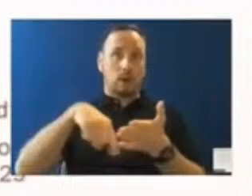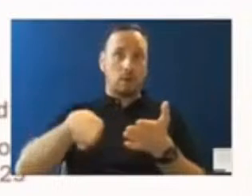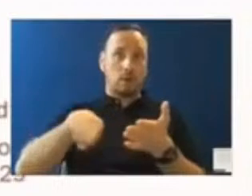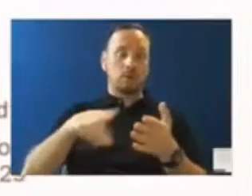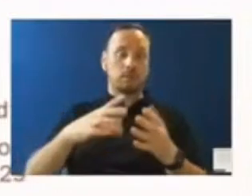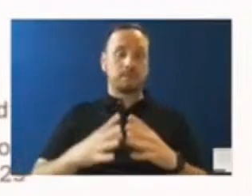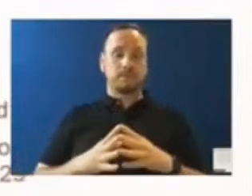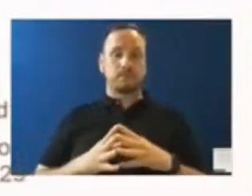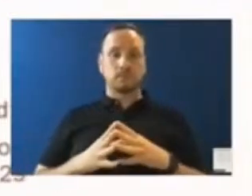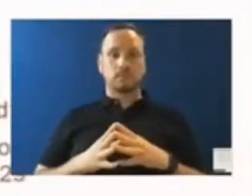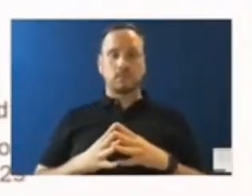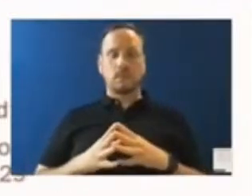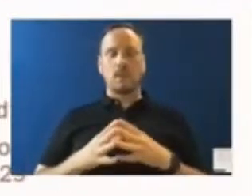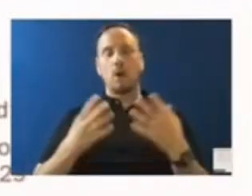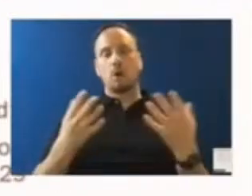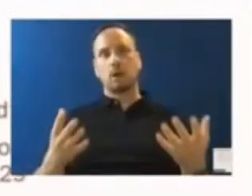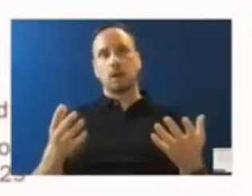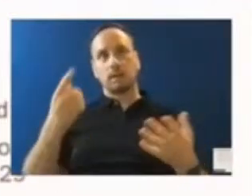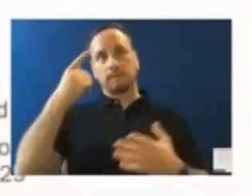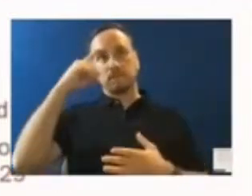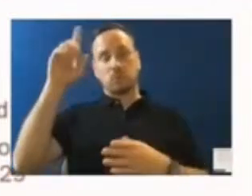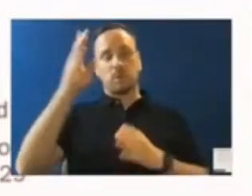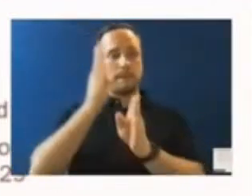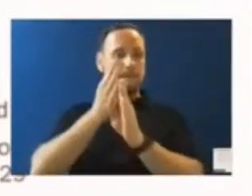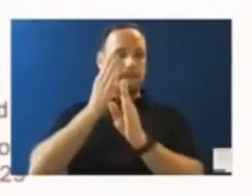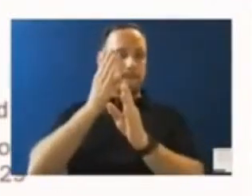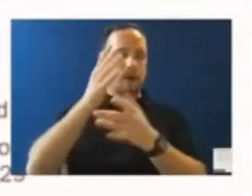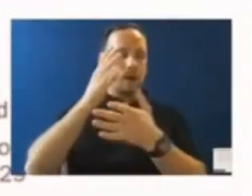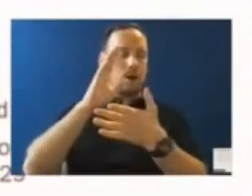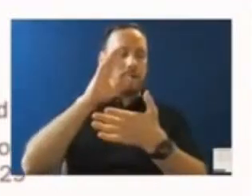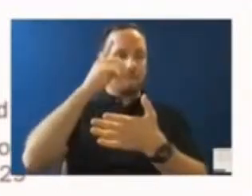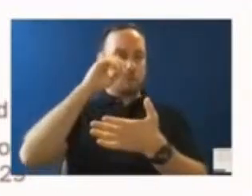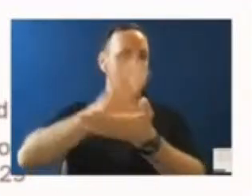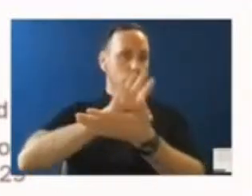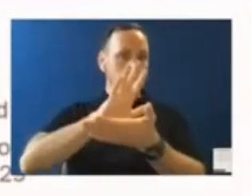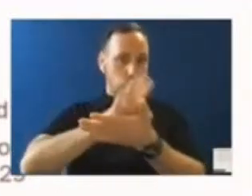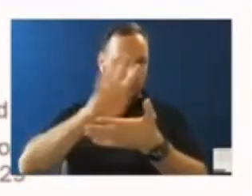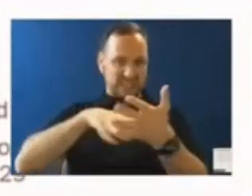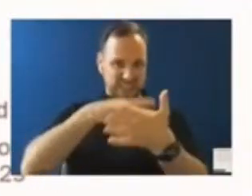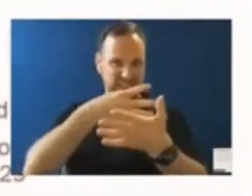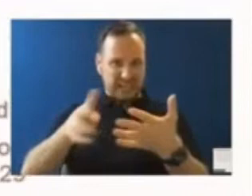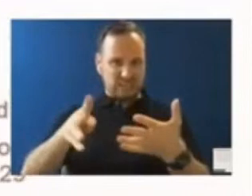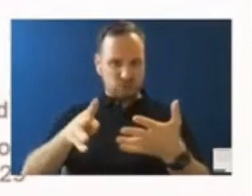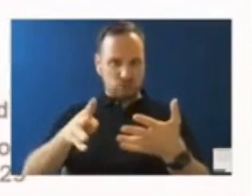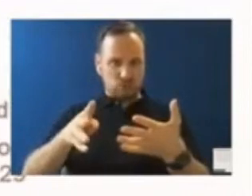order to accommodate the number of buses that we will have running because of the 24 students per bus,